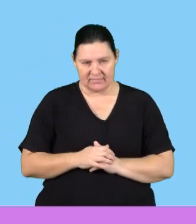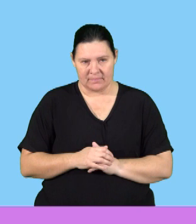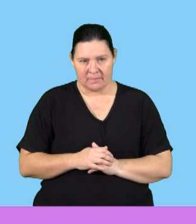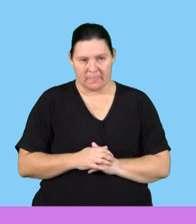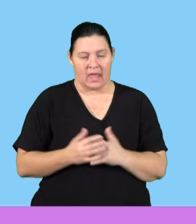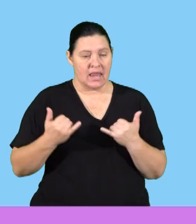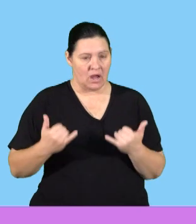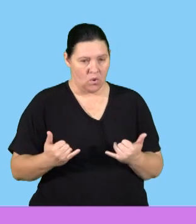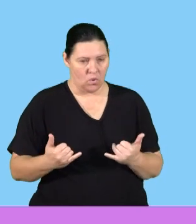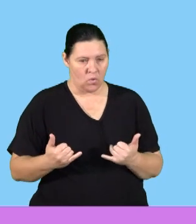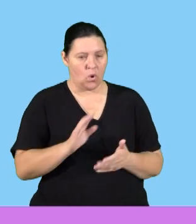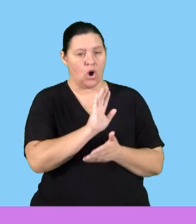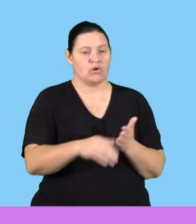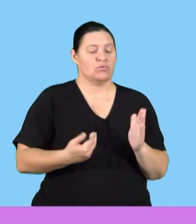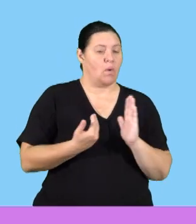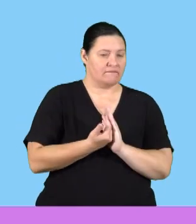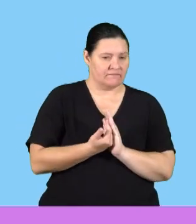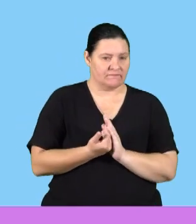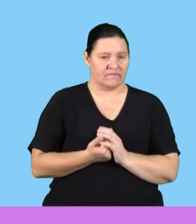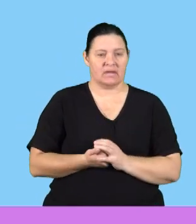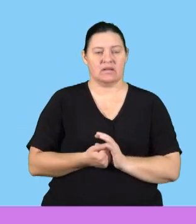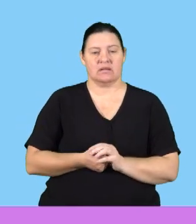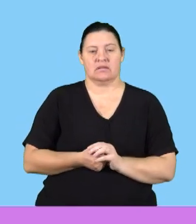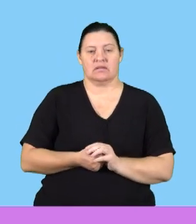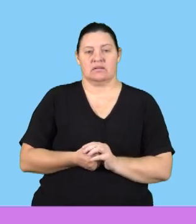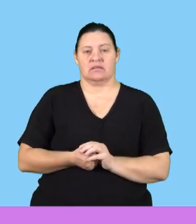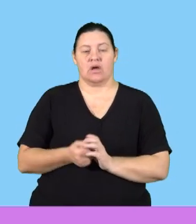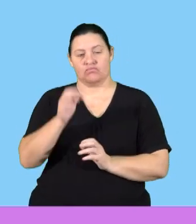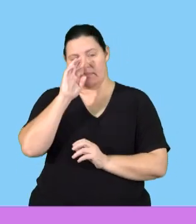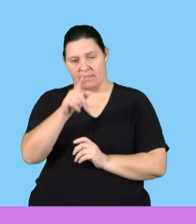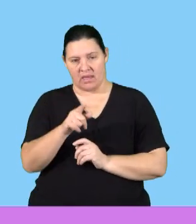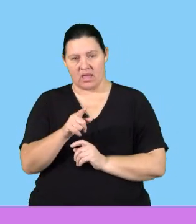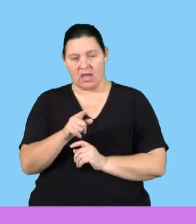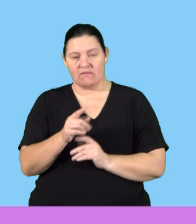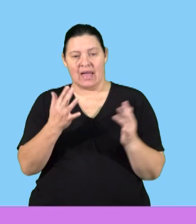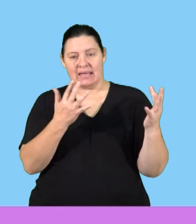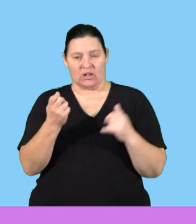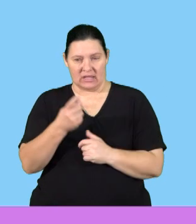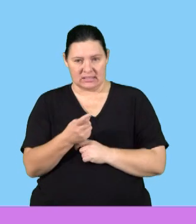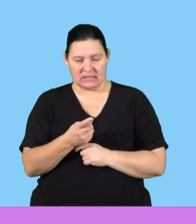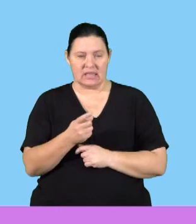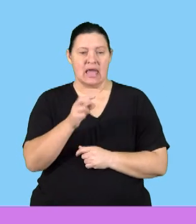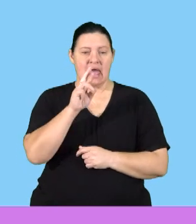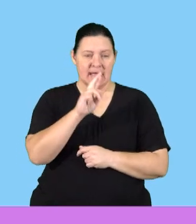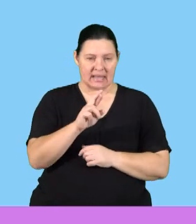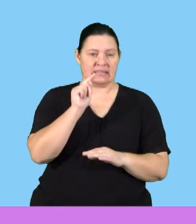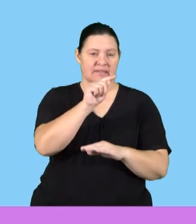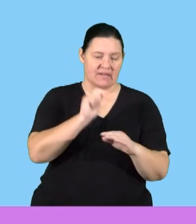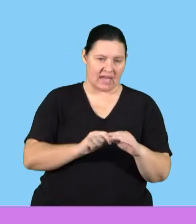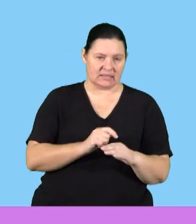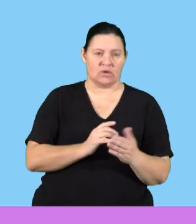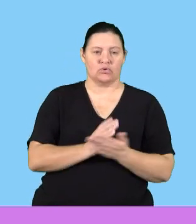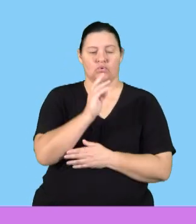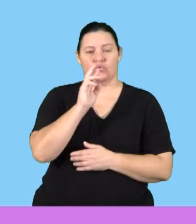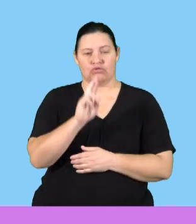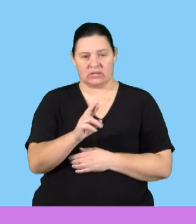16,675,93107. So now we are rounding off, and as we round off, remember when we calculate, the rent will divide